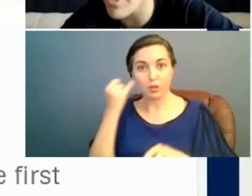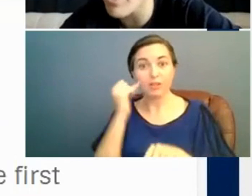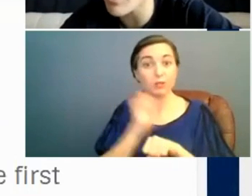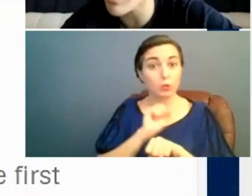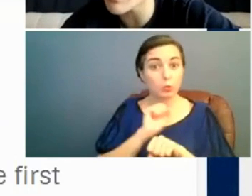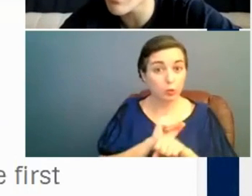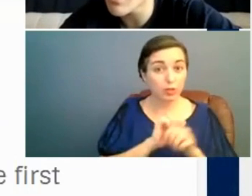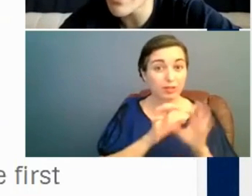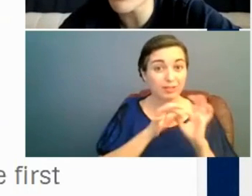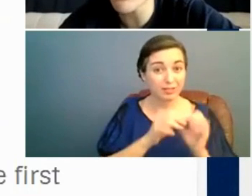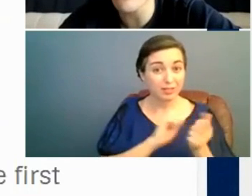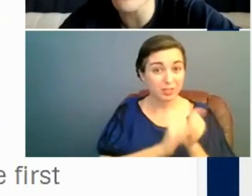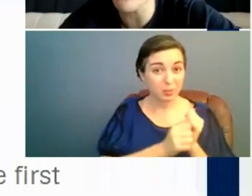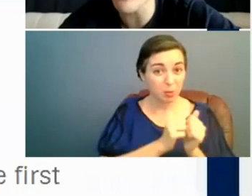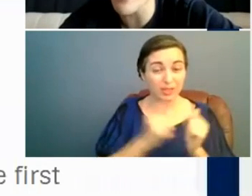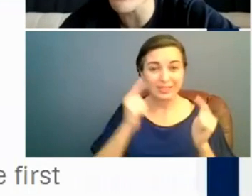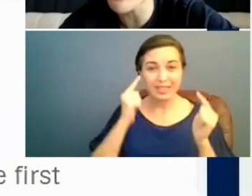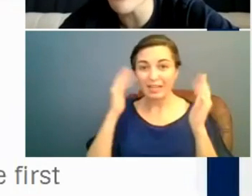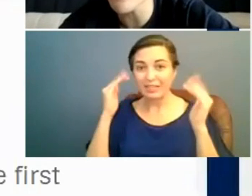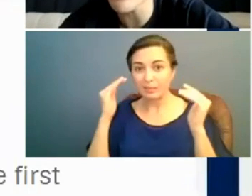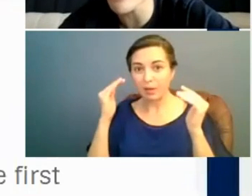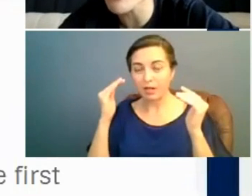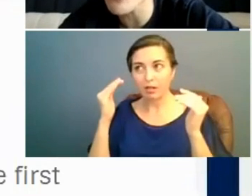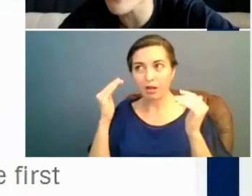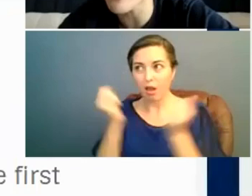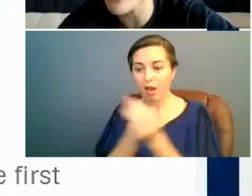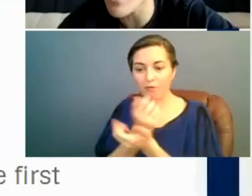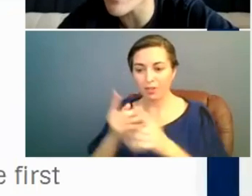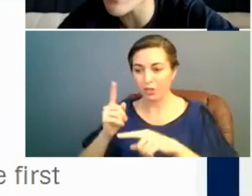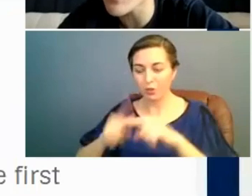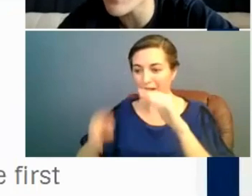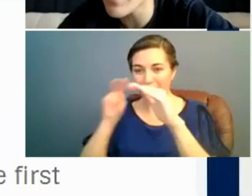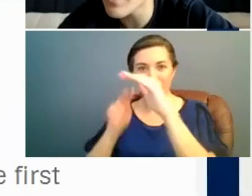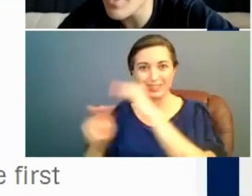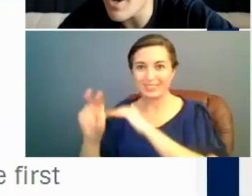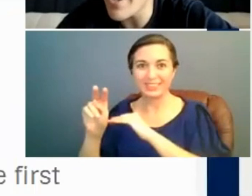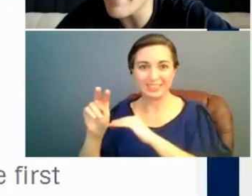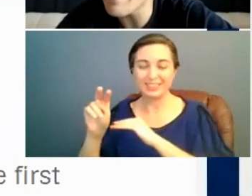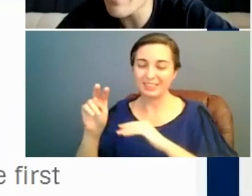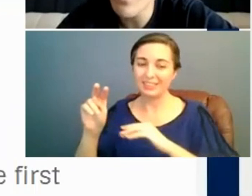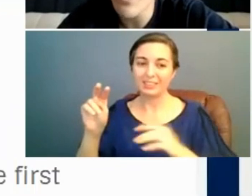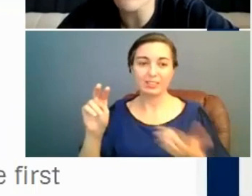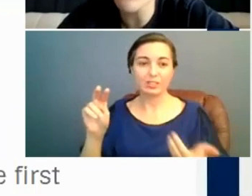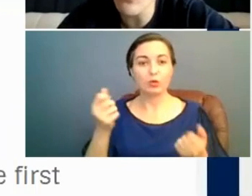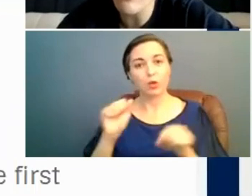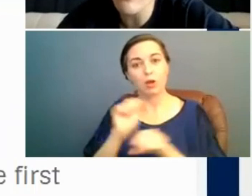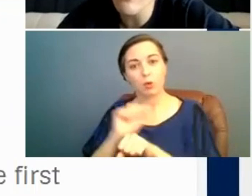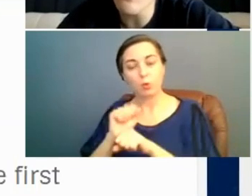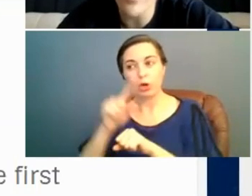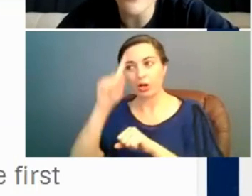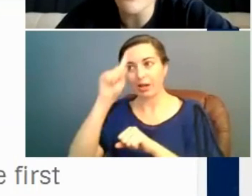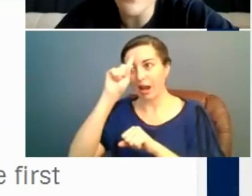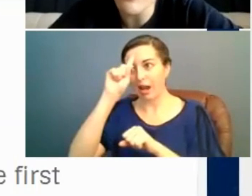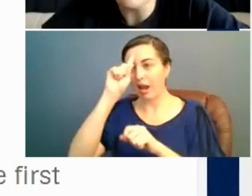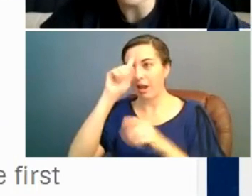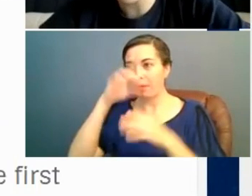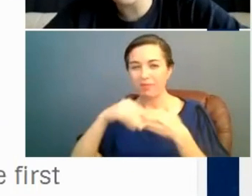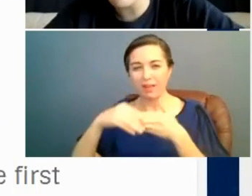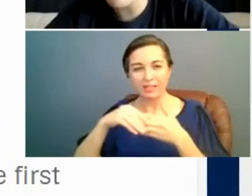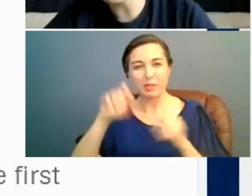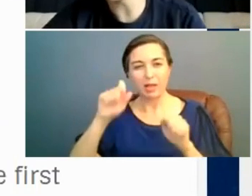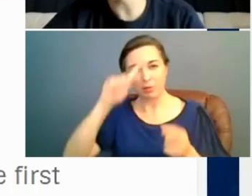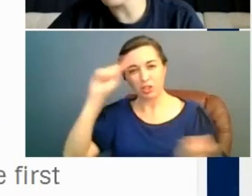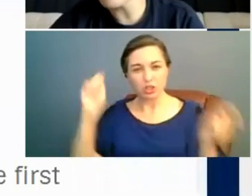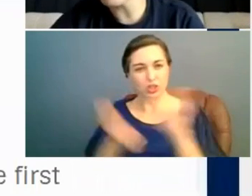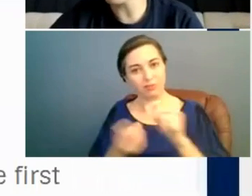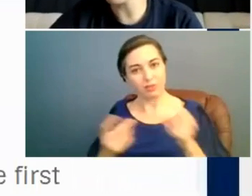your priorities and shift what your expertise is as quickly as possible. In short, what I did that this